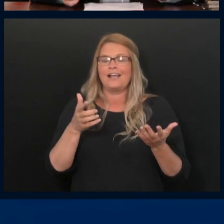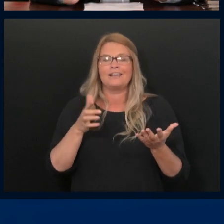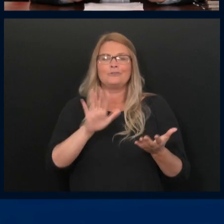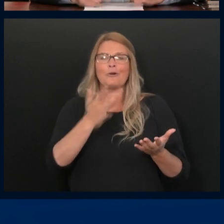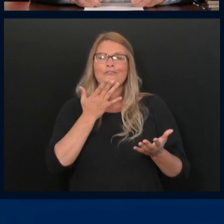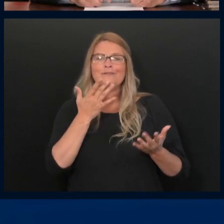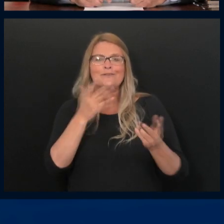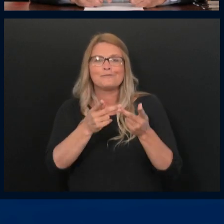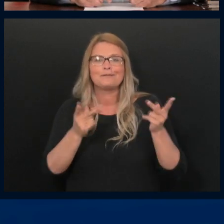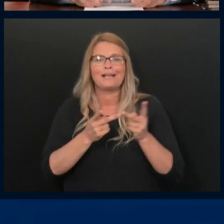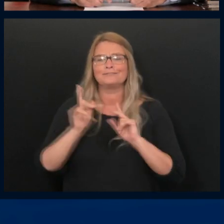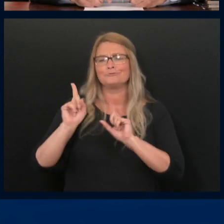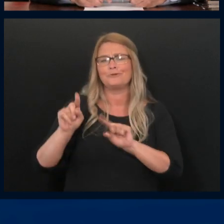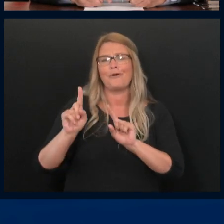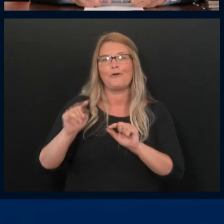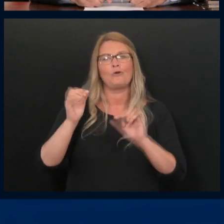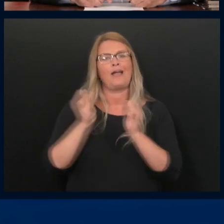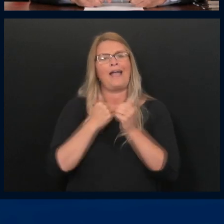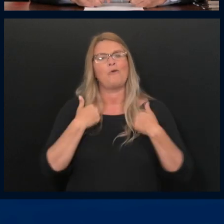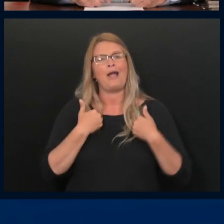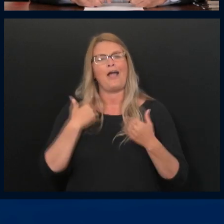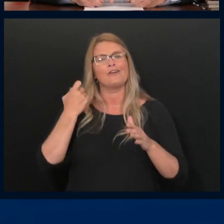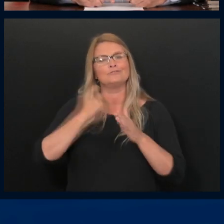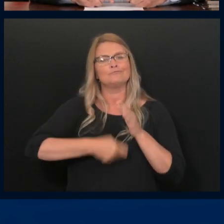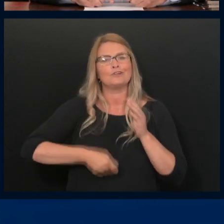You'll help from the standpoint of,